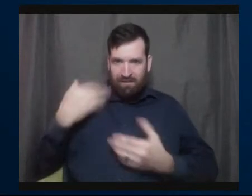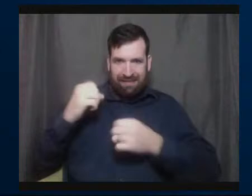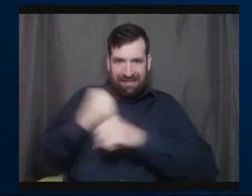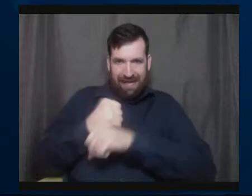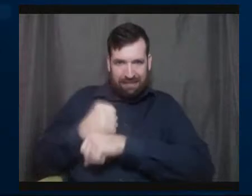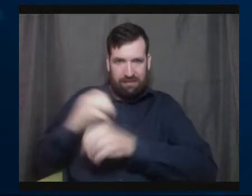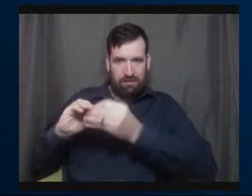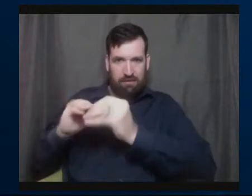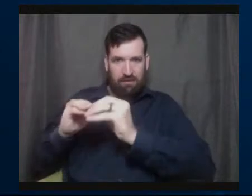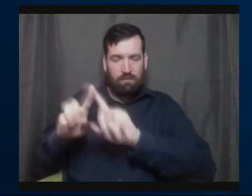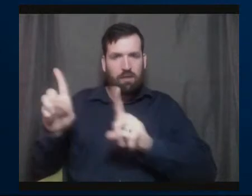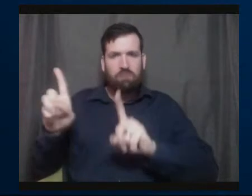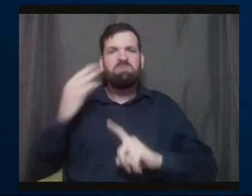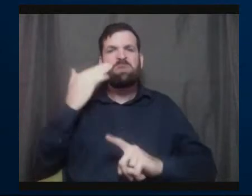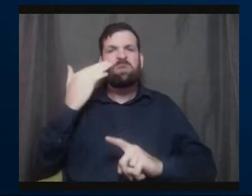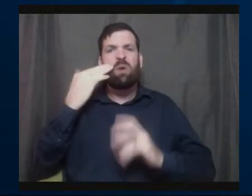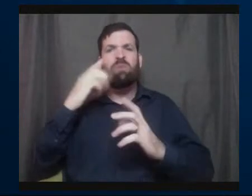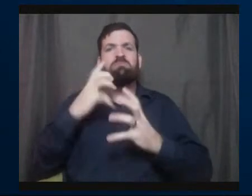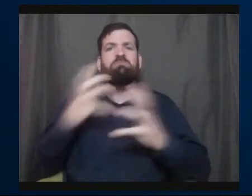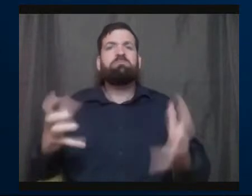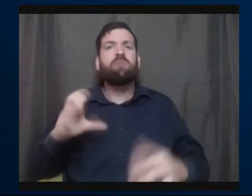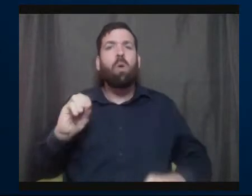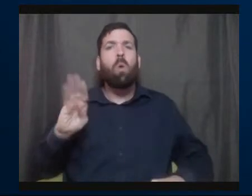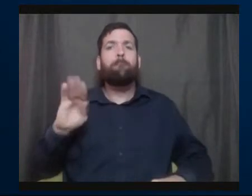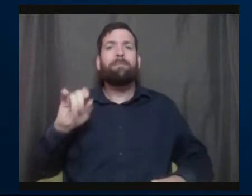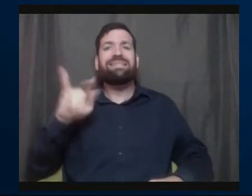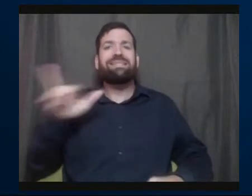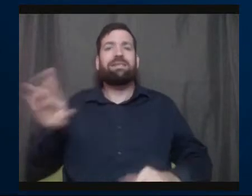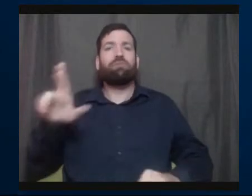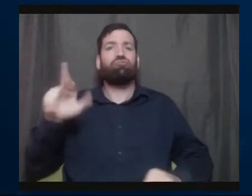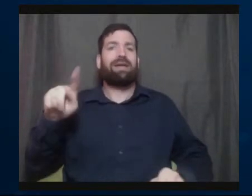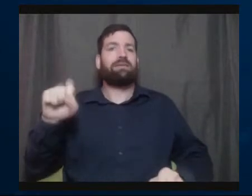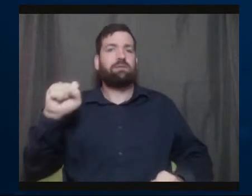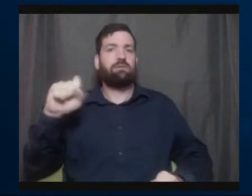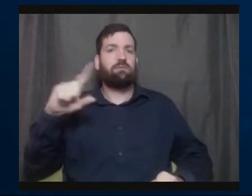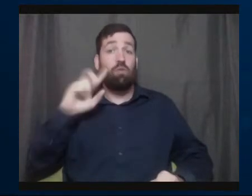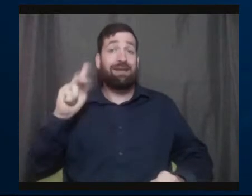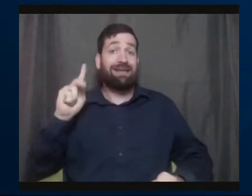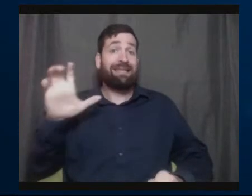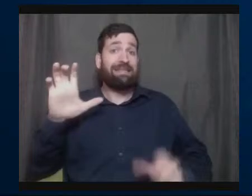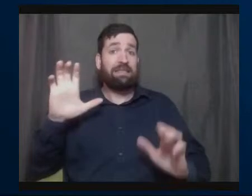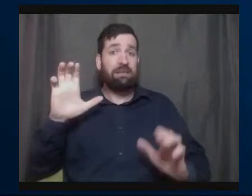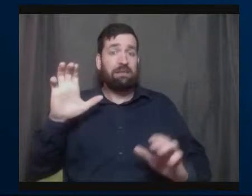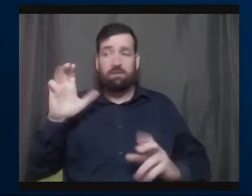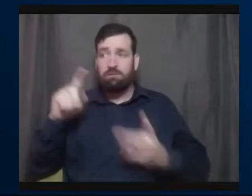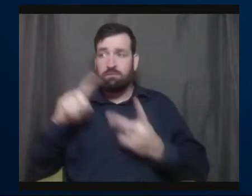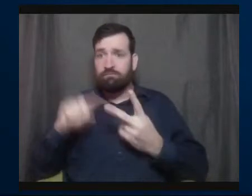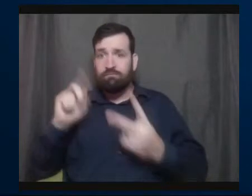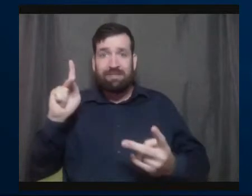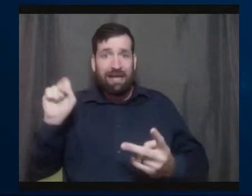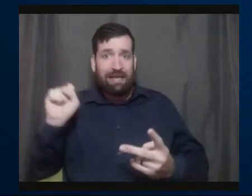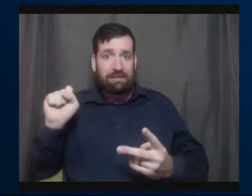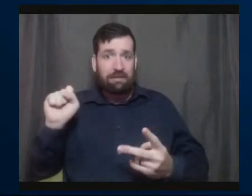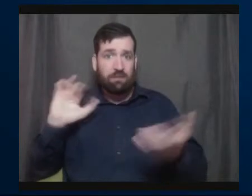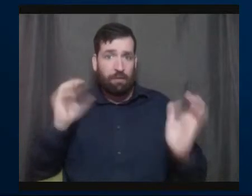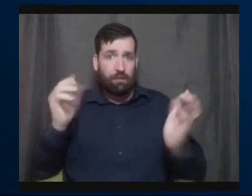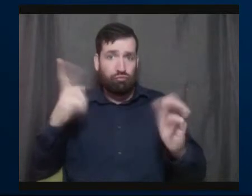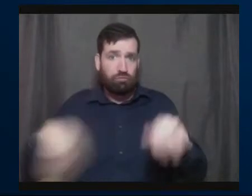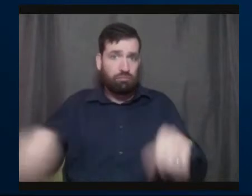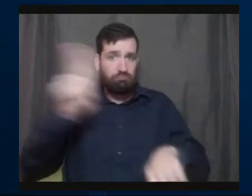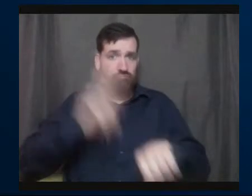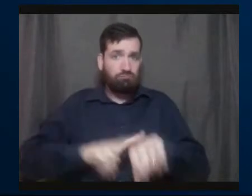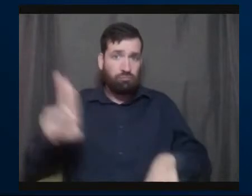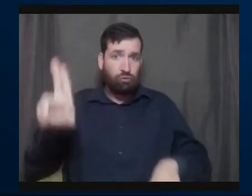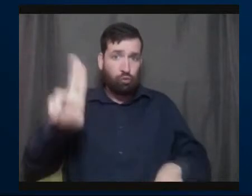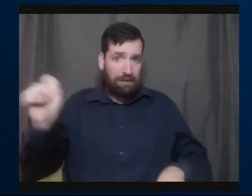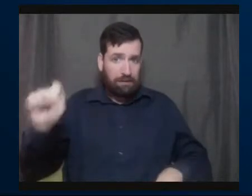the obesity rates in Kansas or Missouri or where they measure up nationally? Of course, he made a comment about all the good